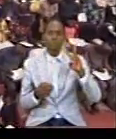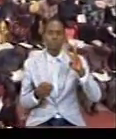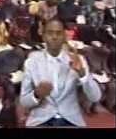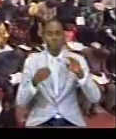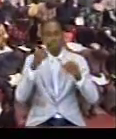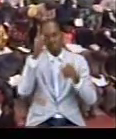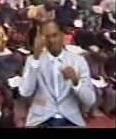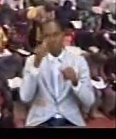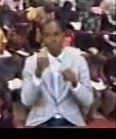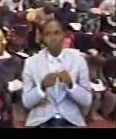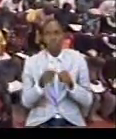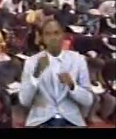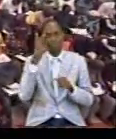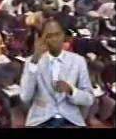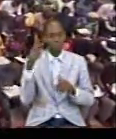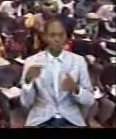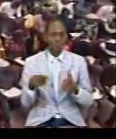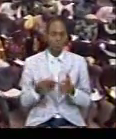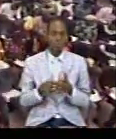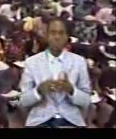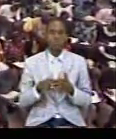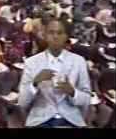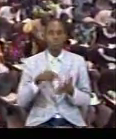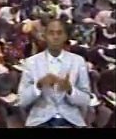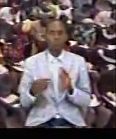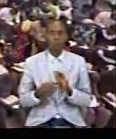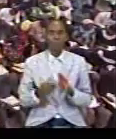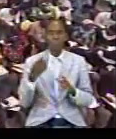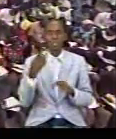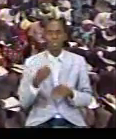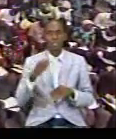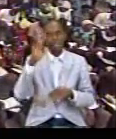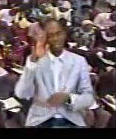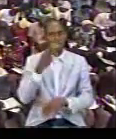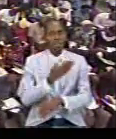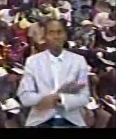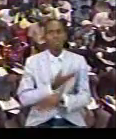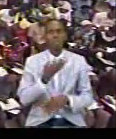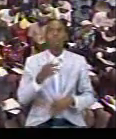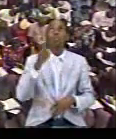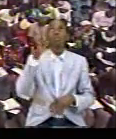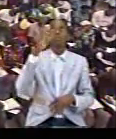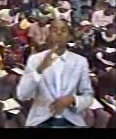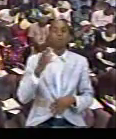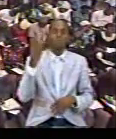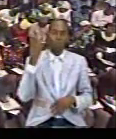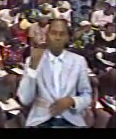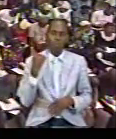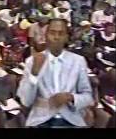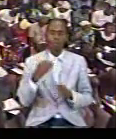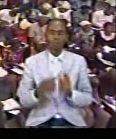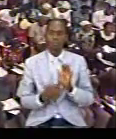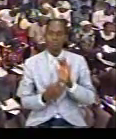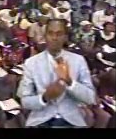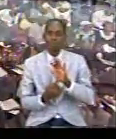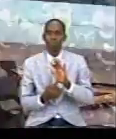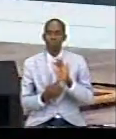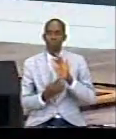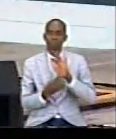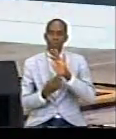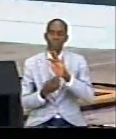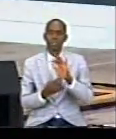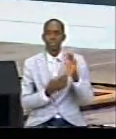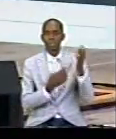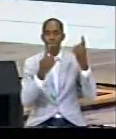remember, for this purpose the Son of God was manifested, that he might